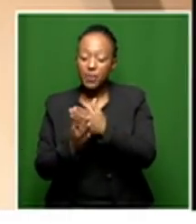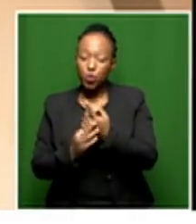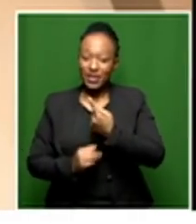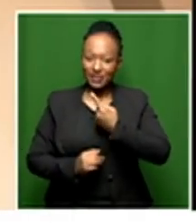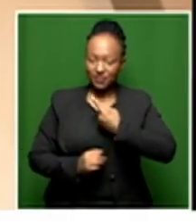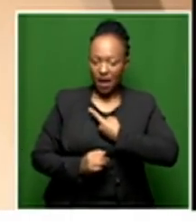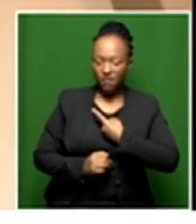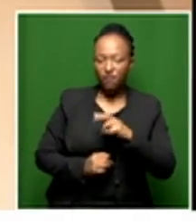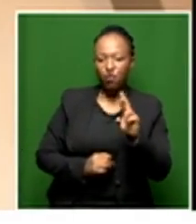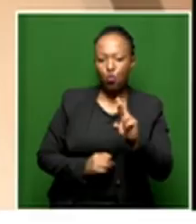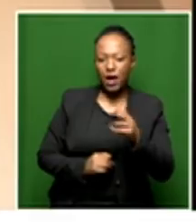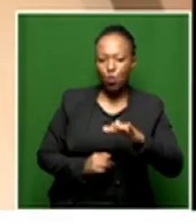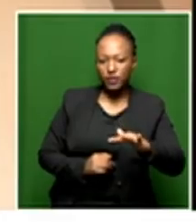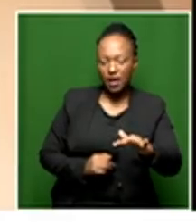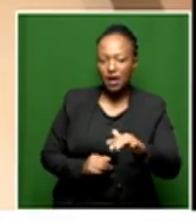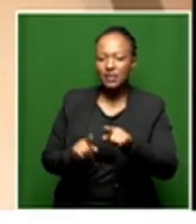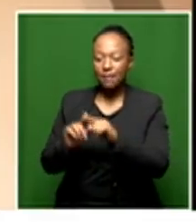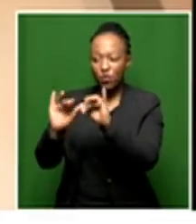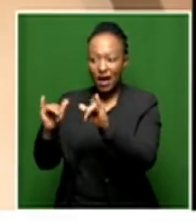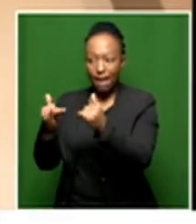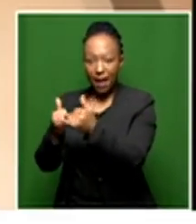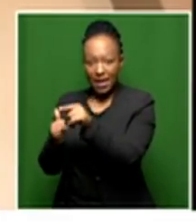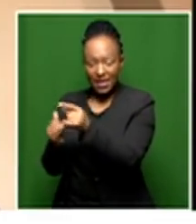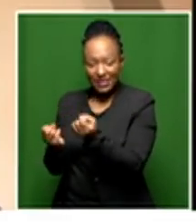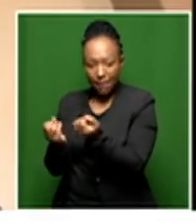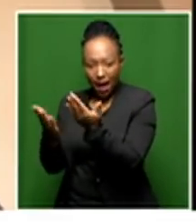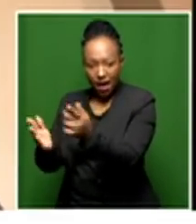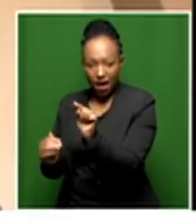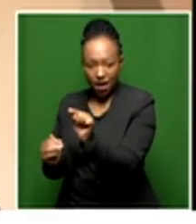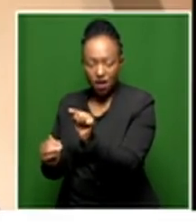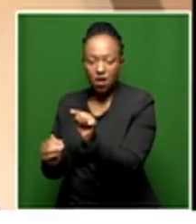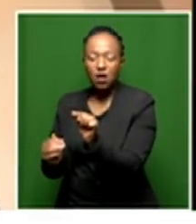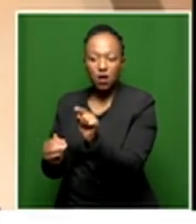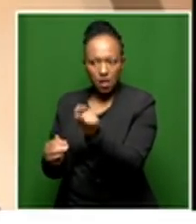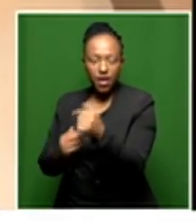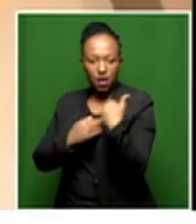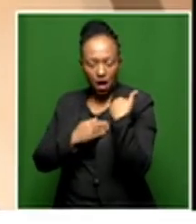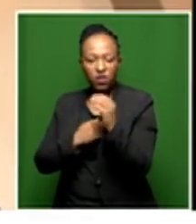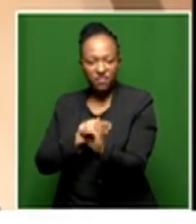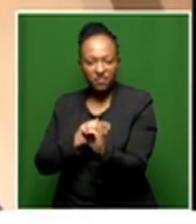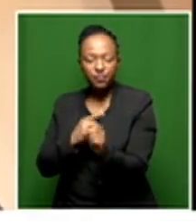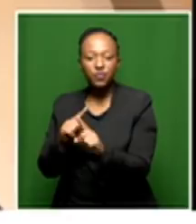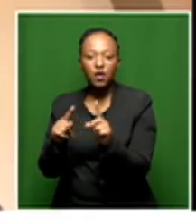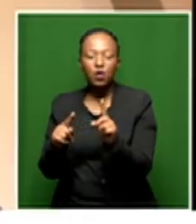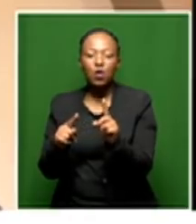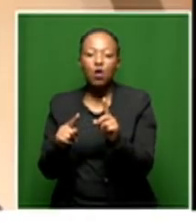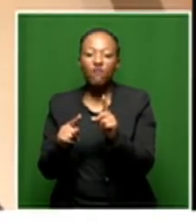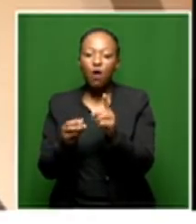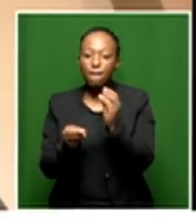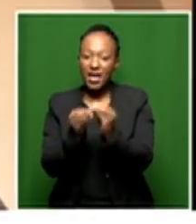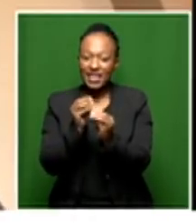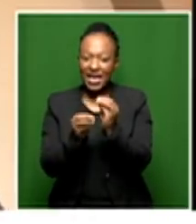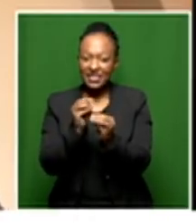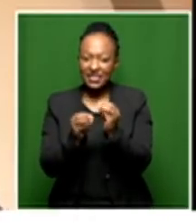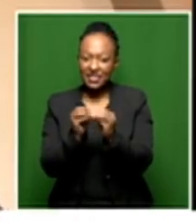ourselves and the suppliers, we also are holding them to account in as far as statutory maintenance that